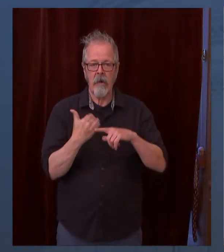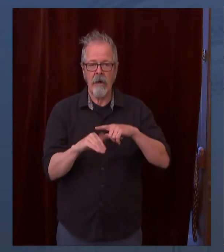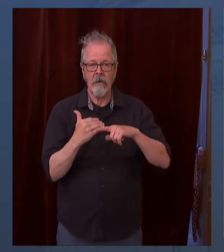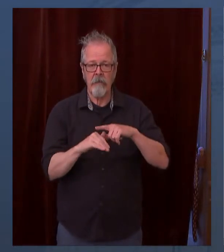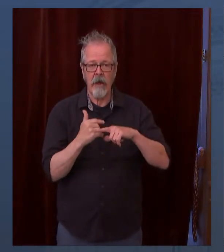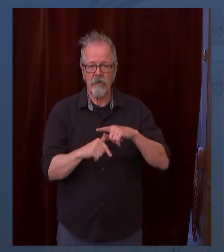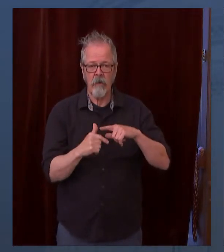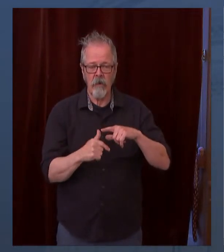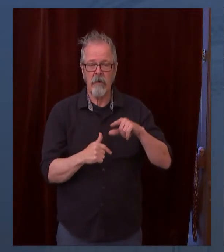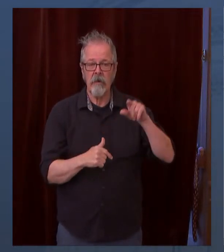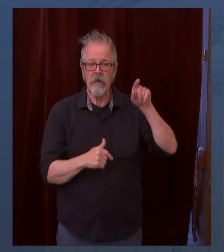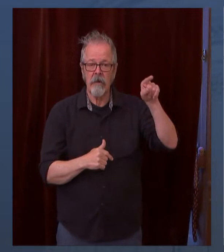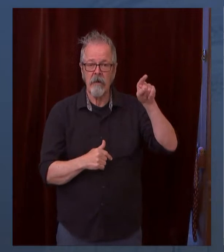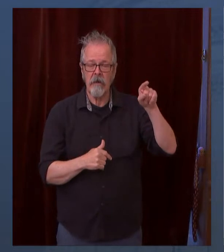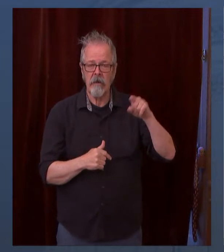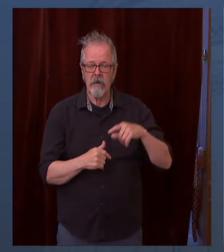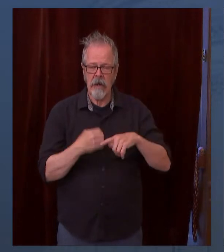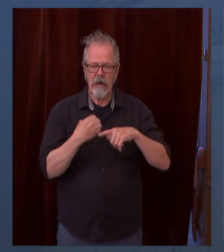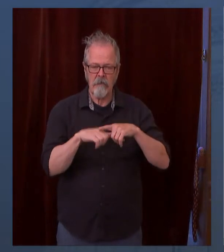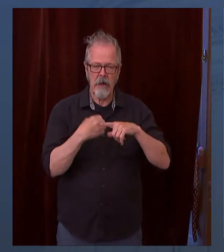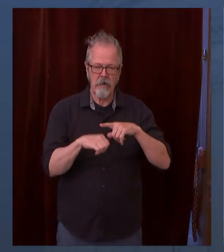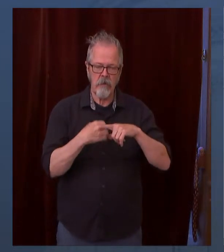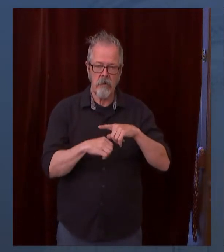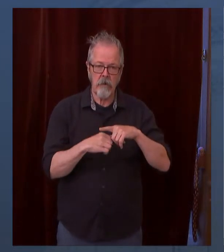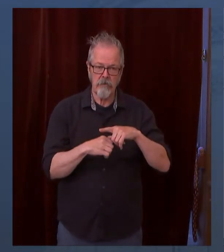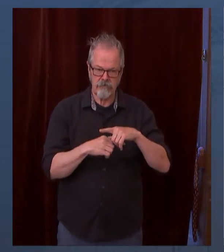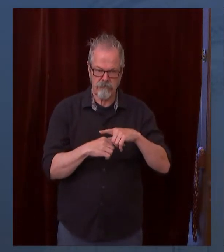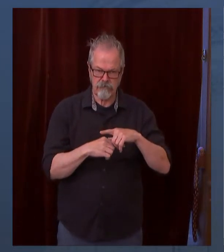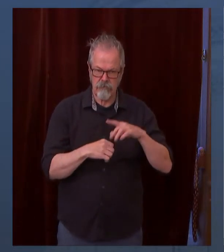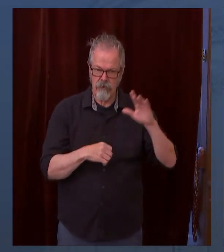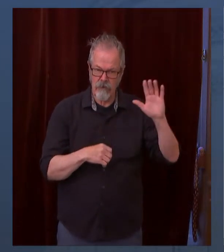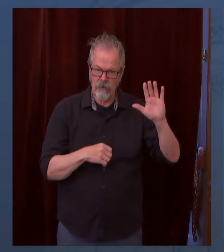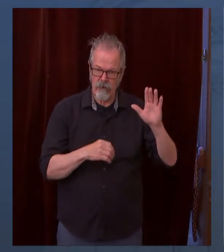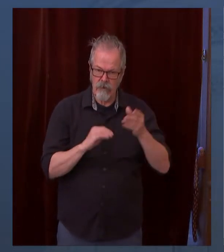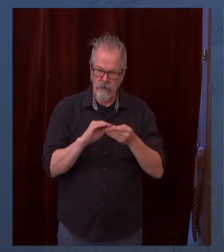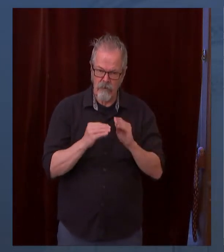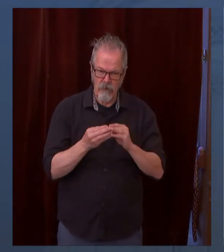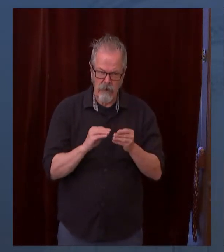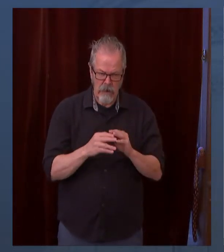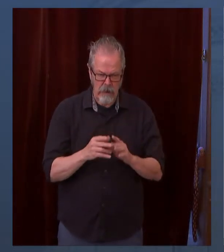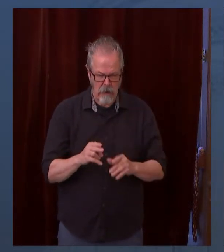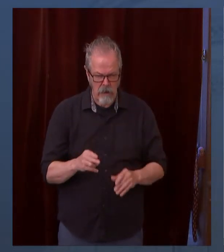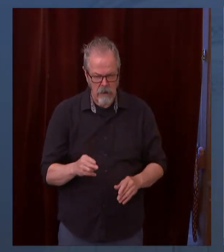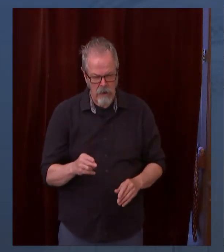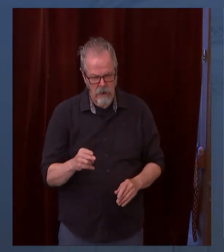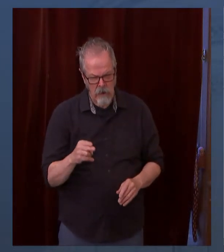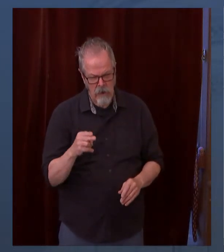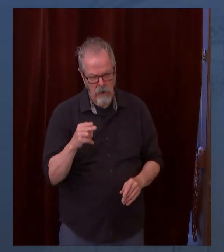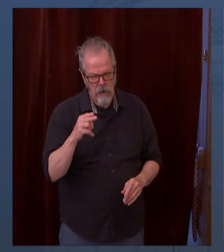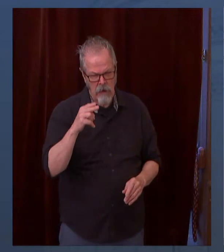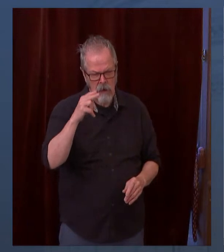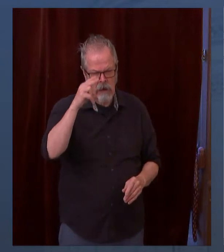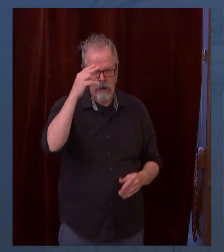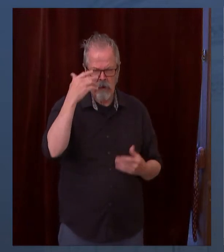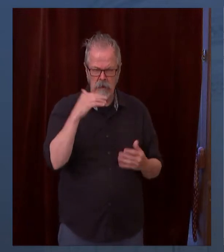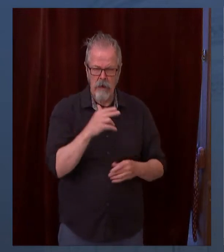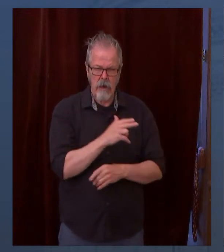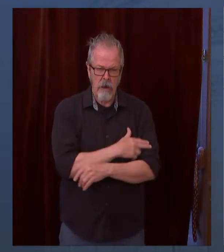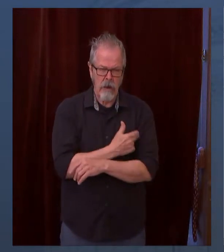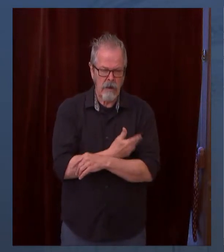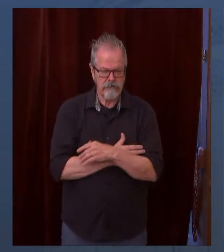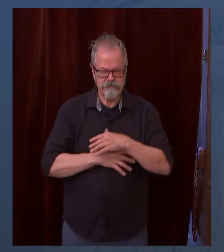had hospital systems that were overwhelmed and mobile morgues that were put in place and all sorts of